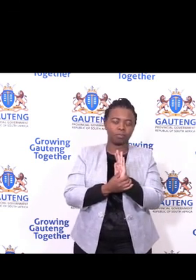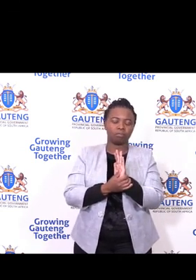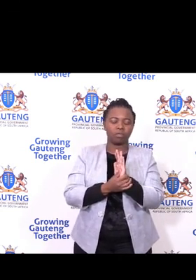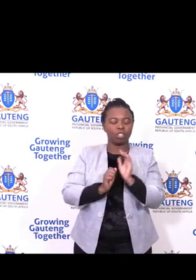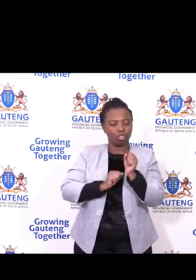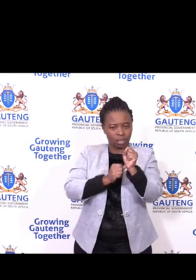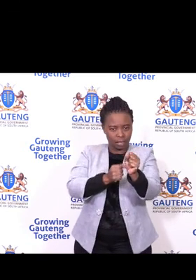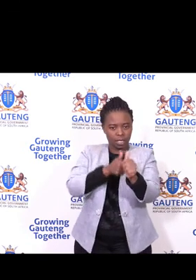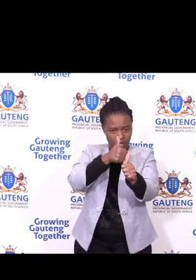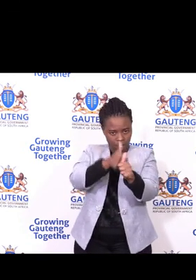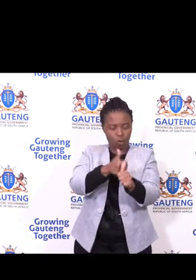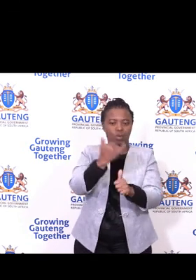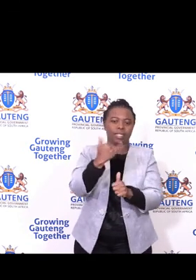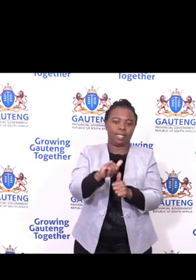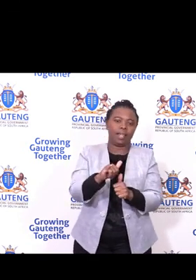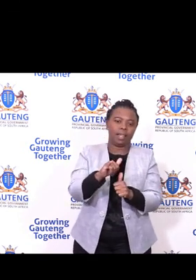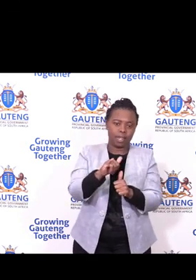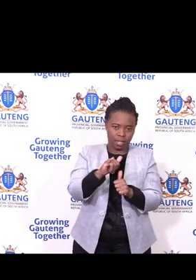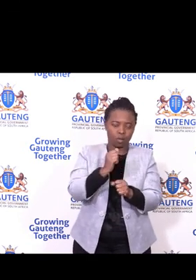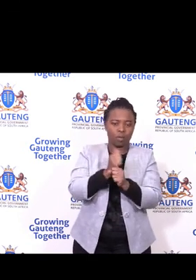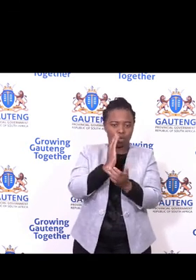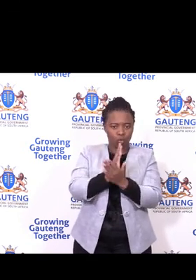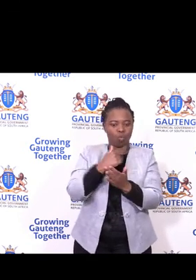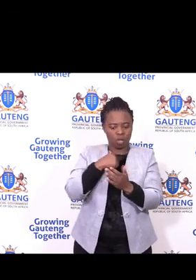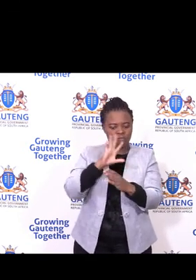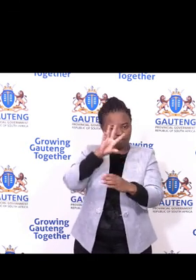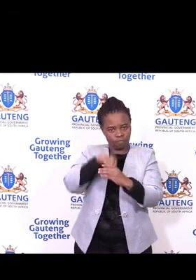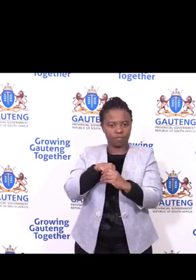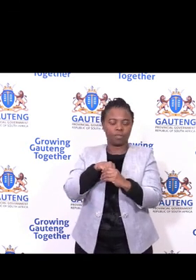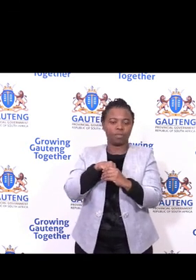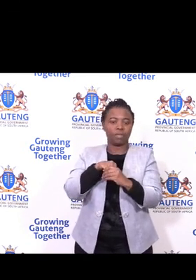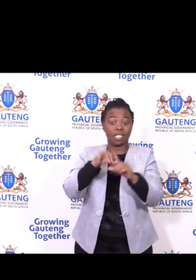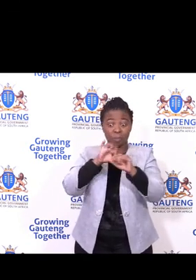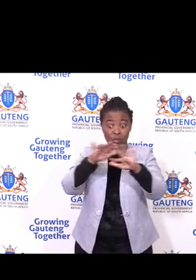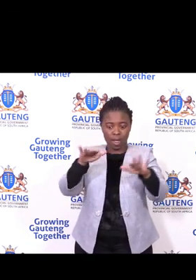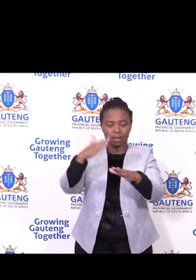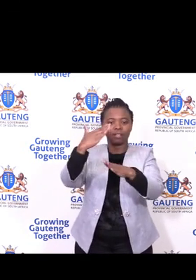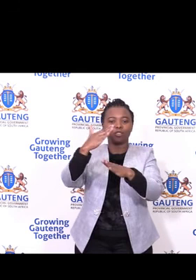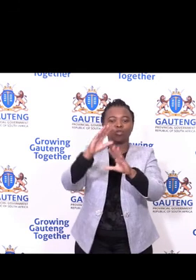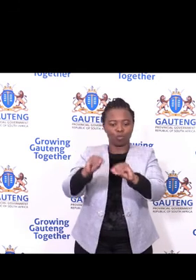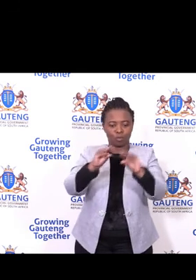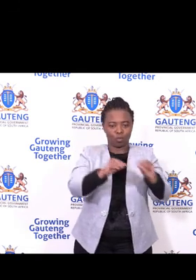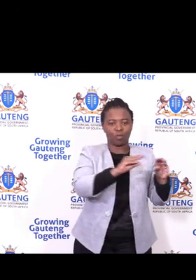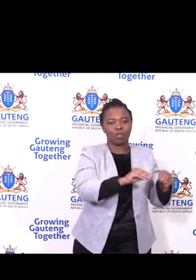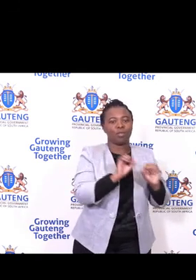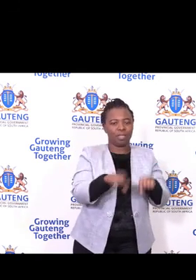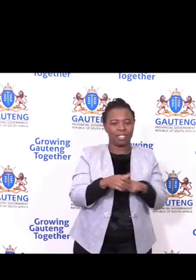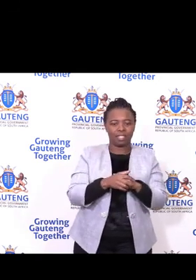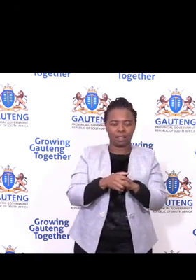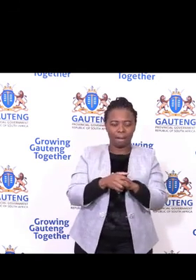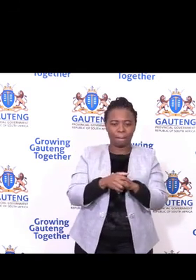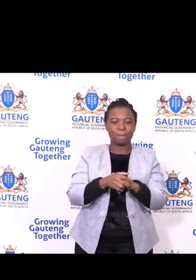strategy for us to play our part and stop the spread. And also maybe just to also take